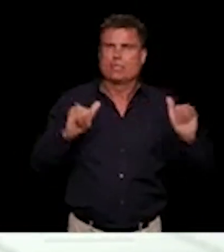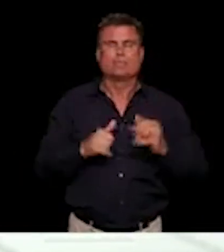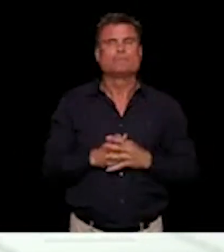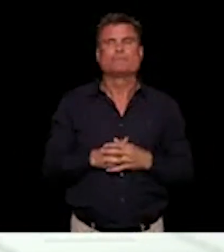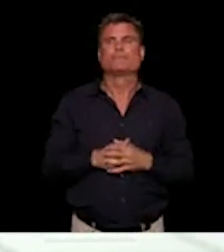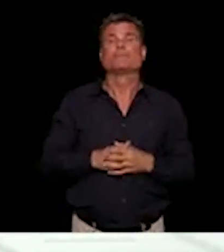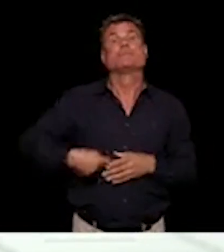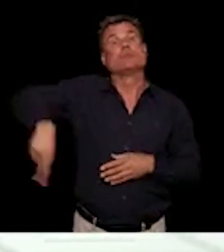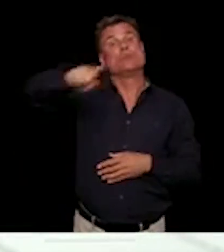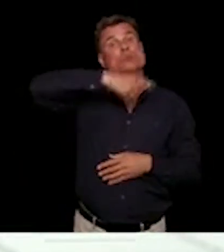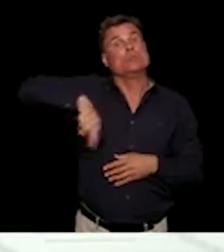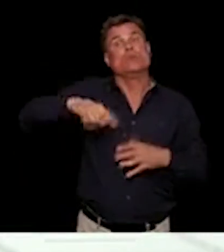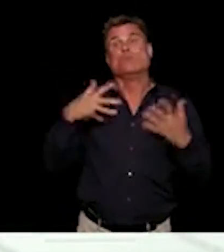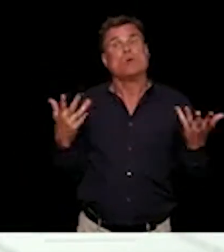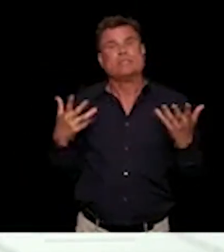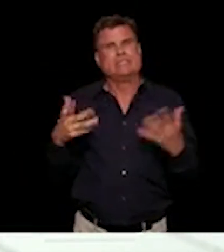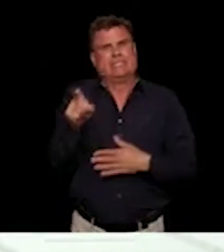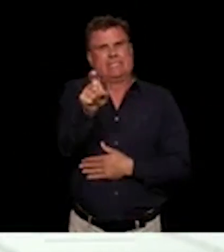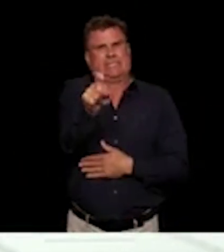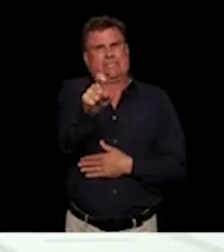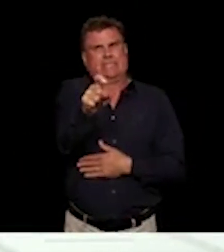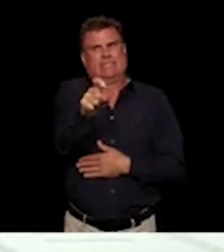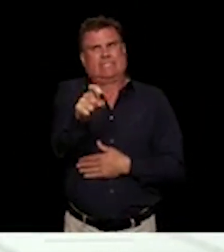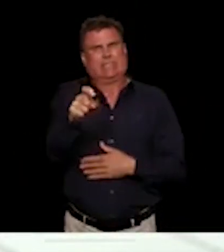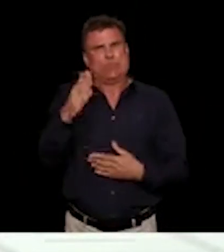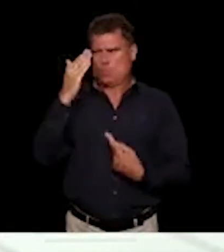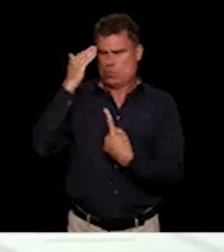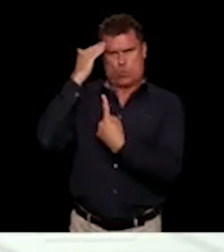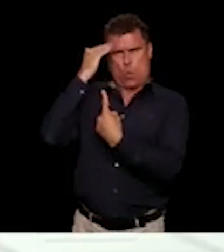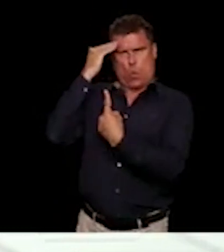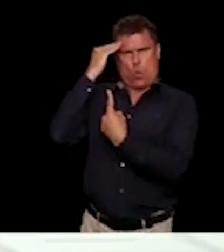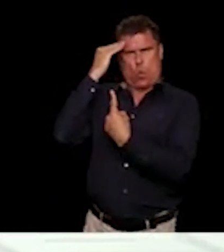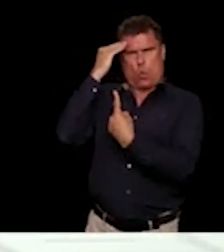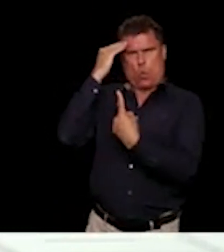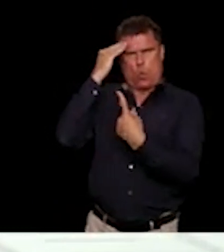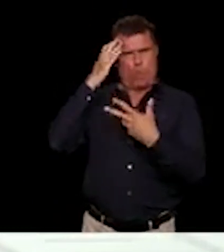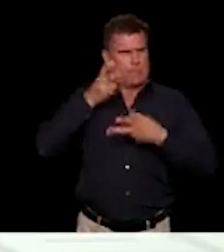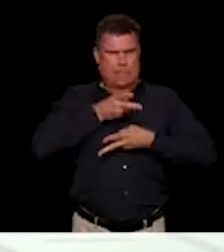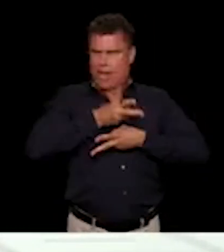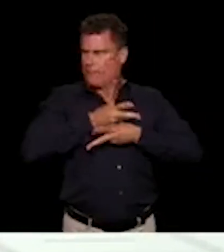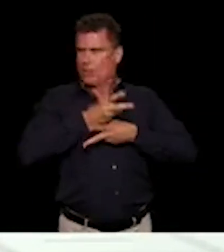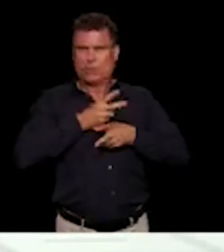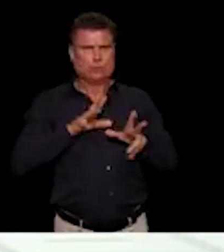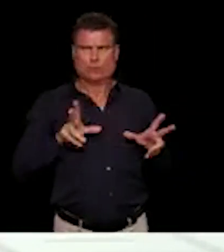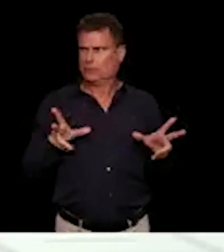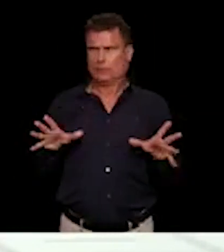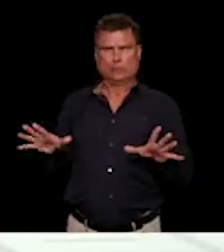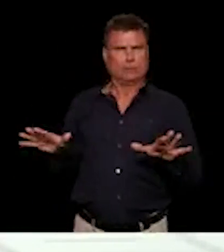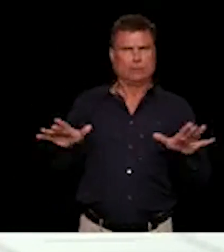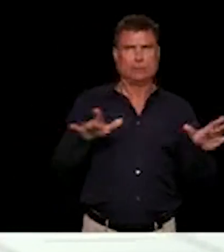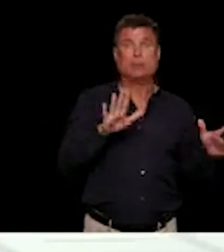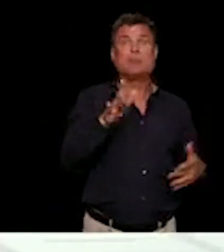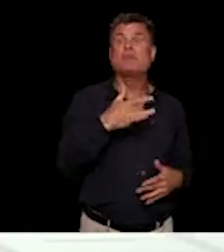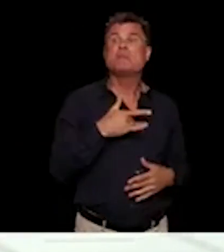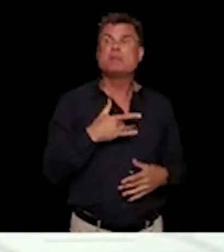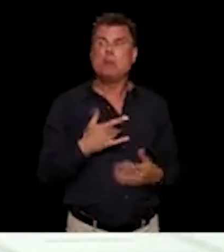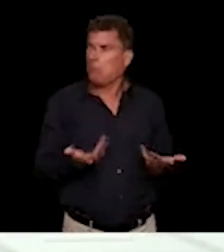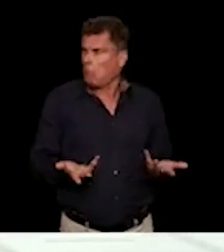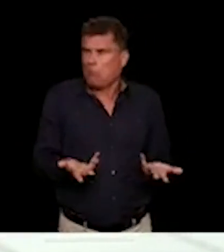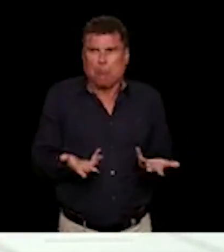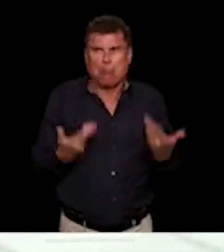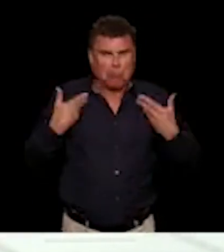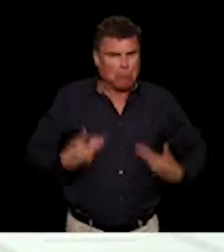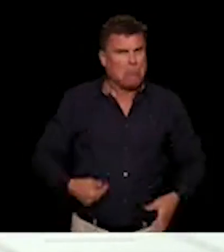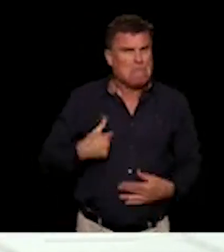we all need to be particularly alert to how we are feeling. You may feel well enough to see friends and go into work,